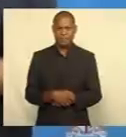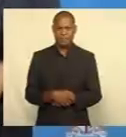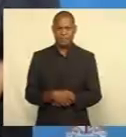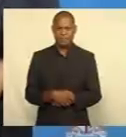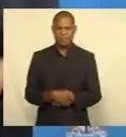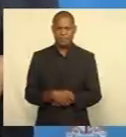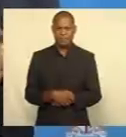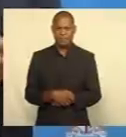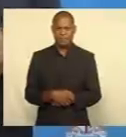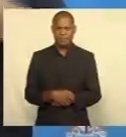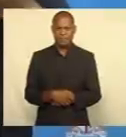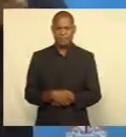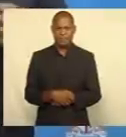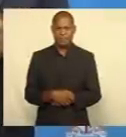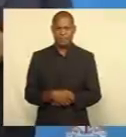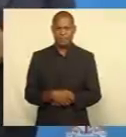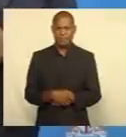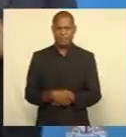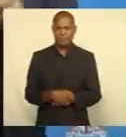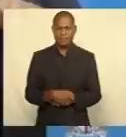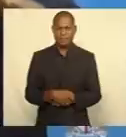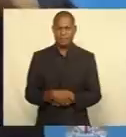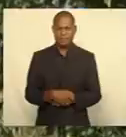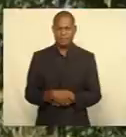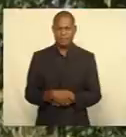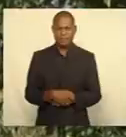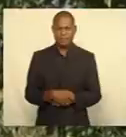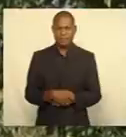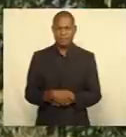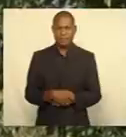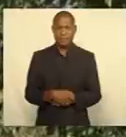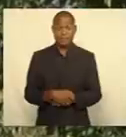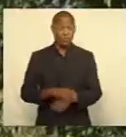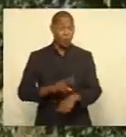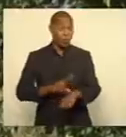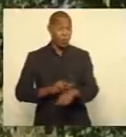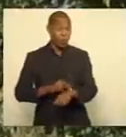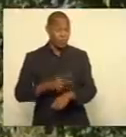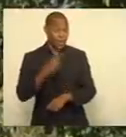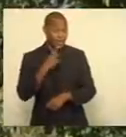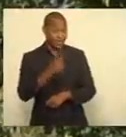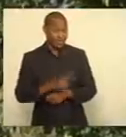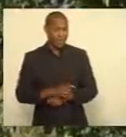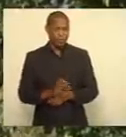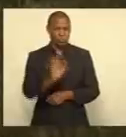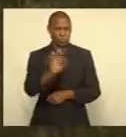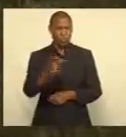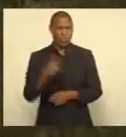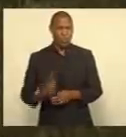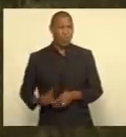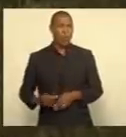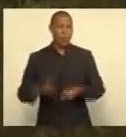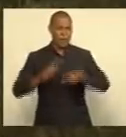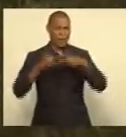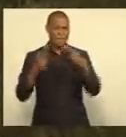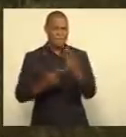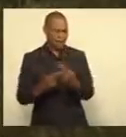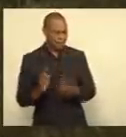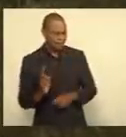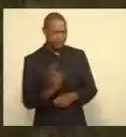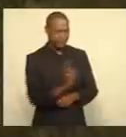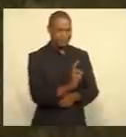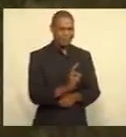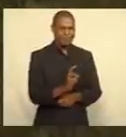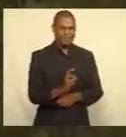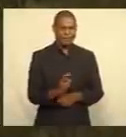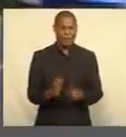will keep that area contained for at least 14 days. Dr. Fong says this is not the only family who came forward after the announcement